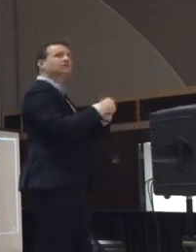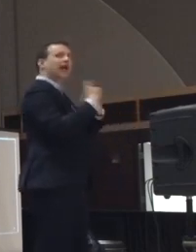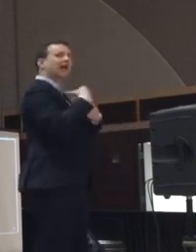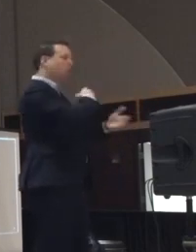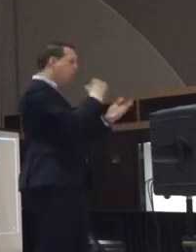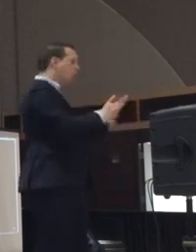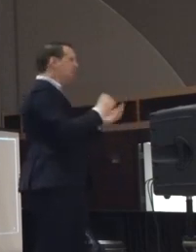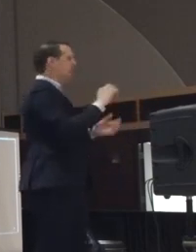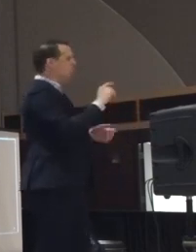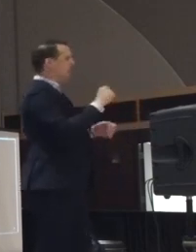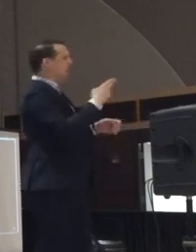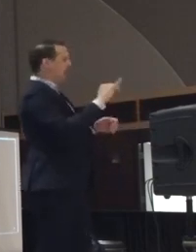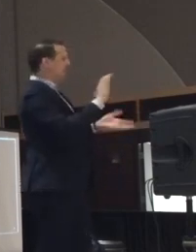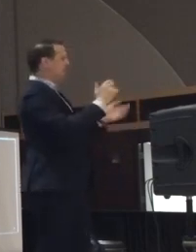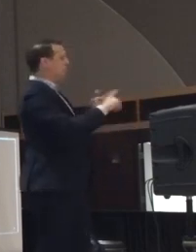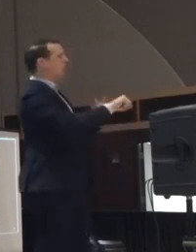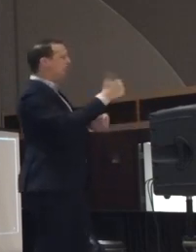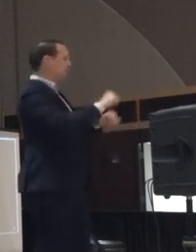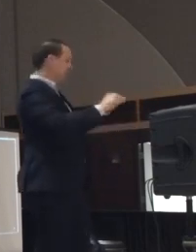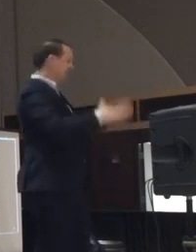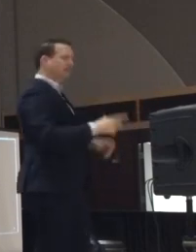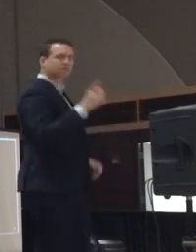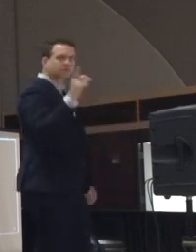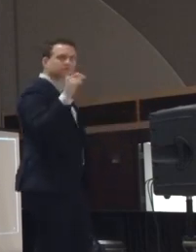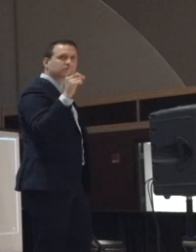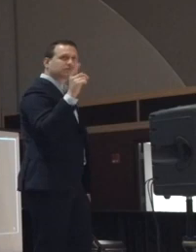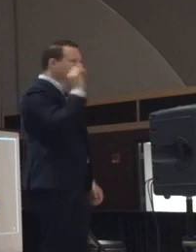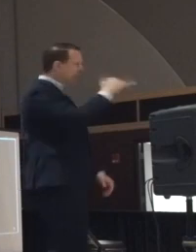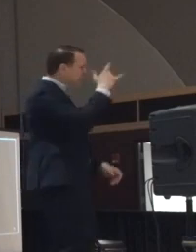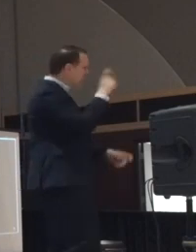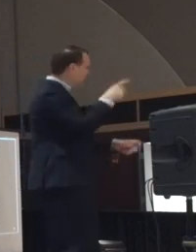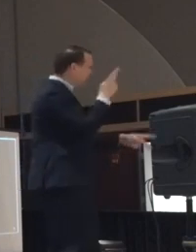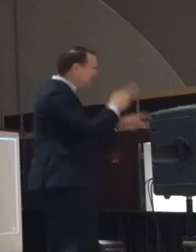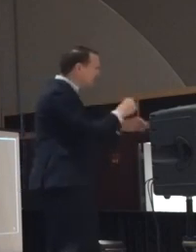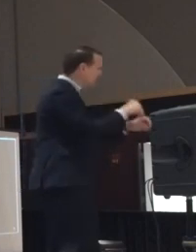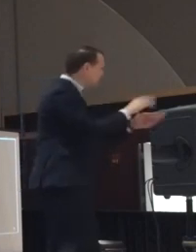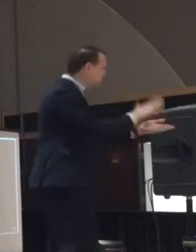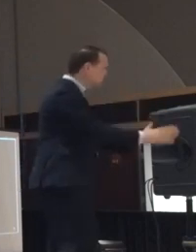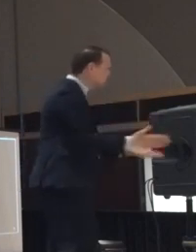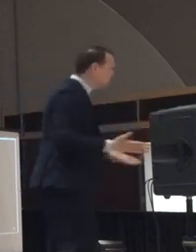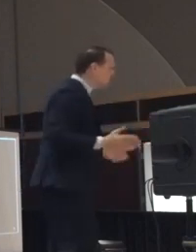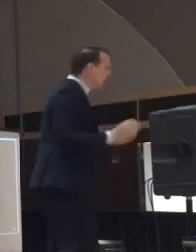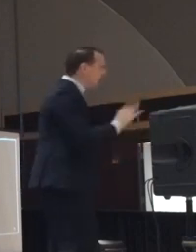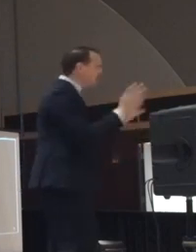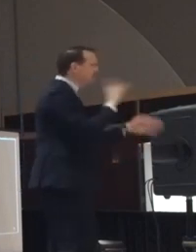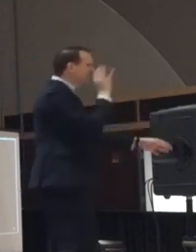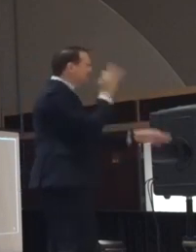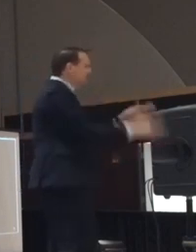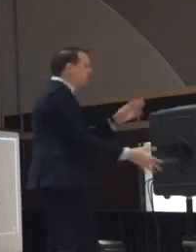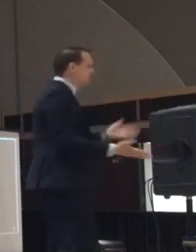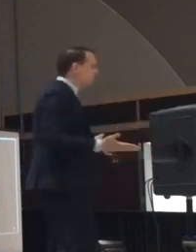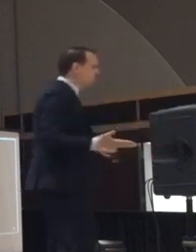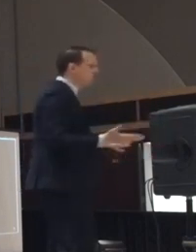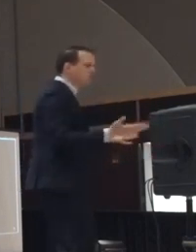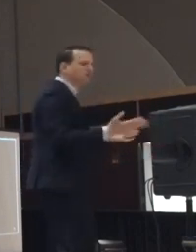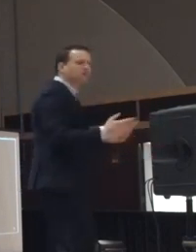compared to other scientists. That's why we need to be keeping these things in the schools. It's that simple.